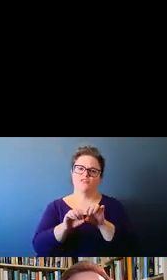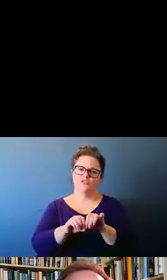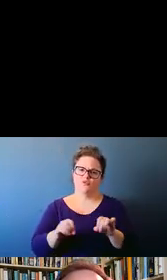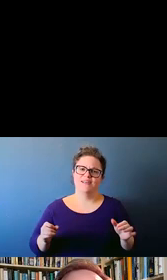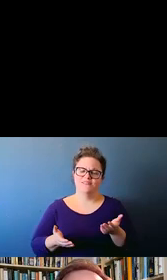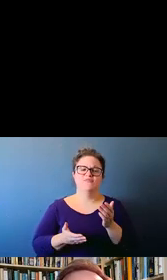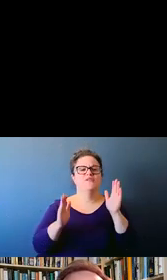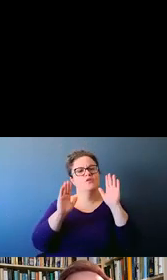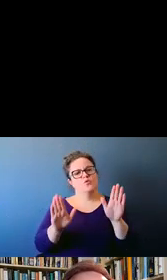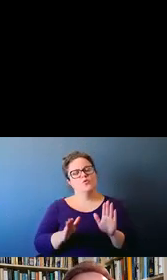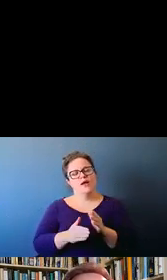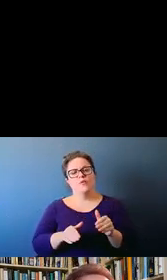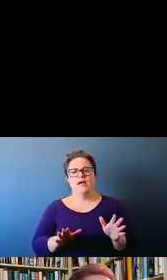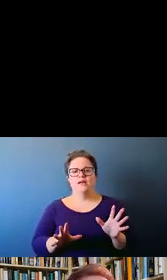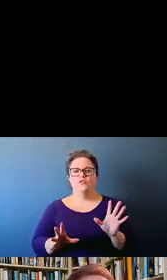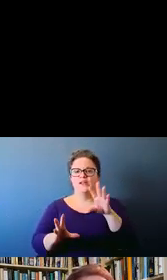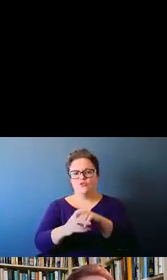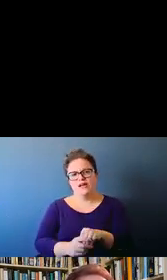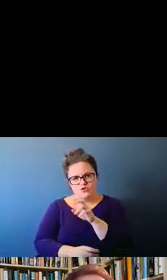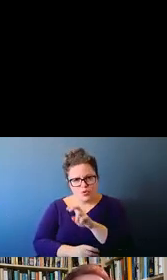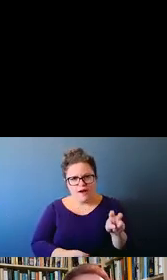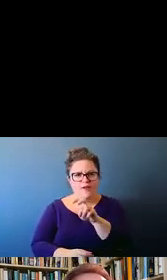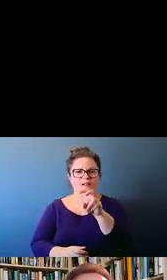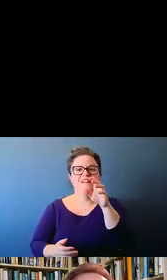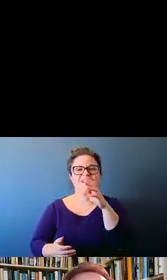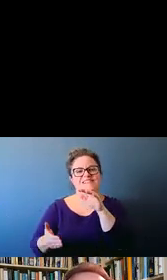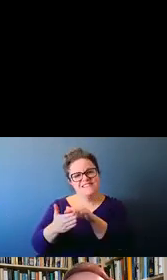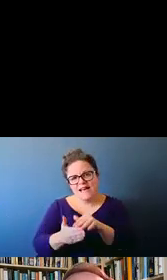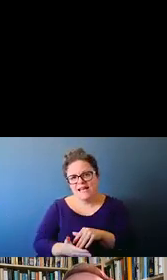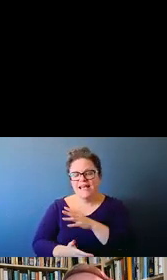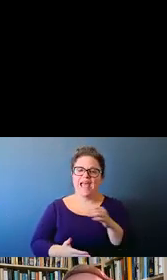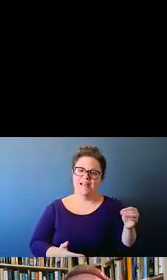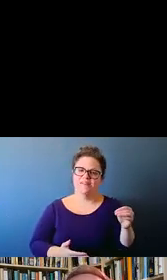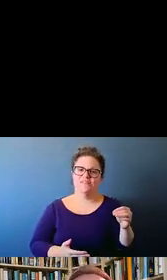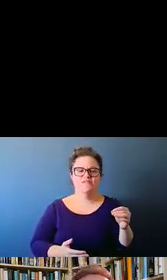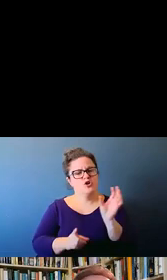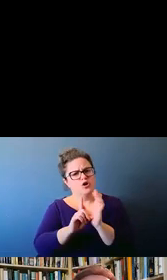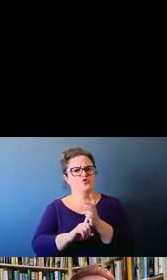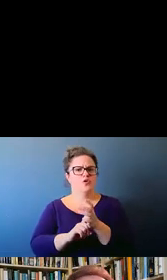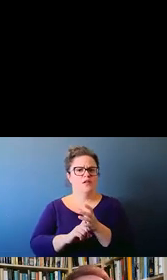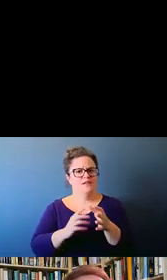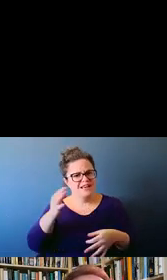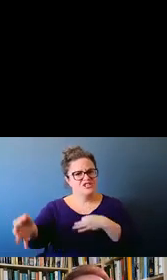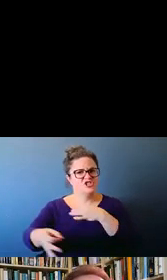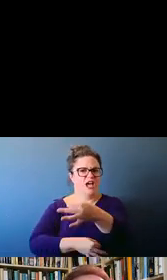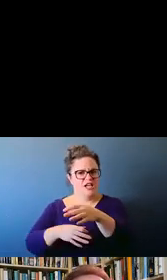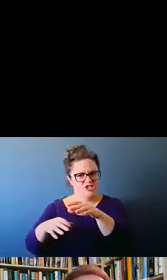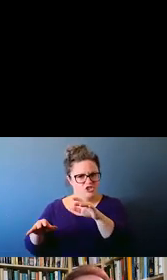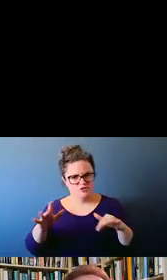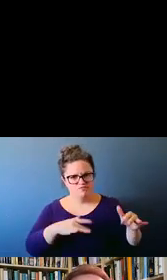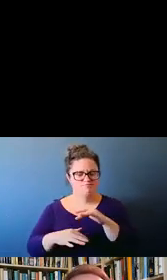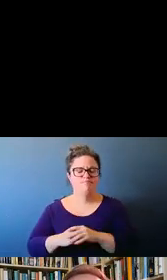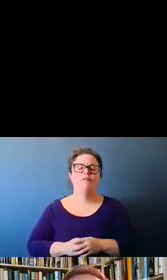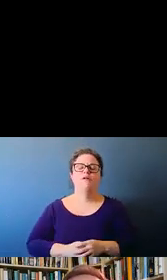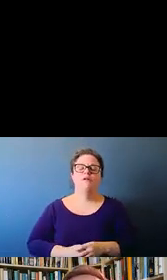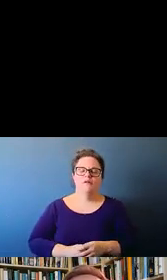integrate travel study and kind of cultural exchange with your liberal arts degree. And then, of course, on campus, we